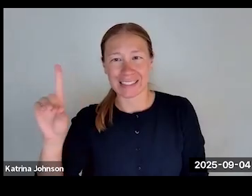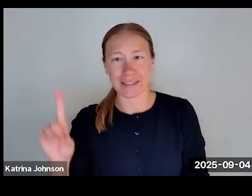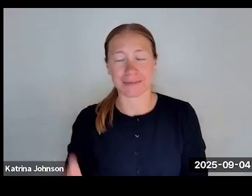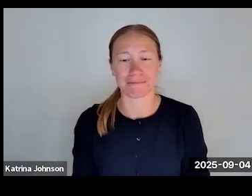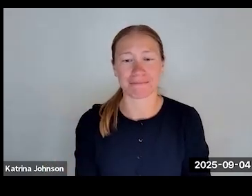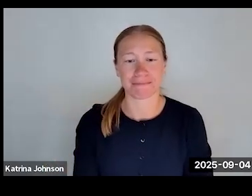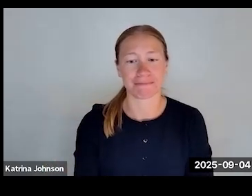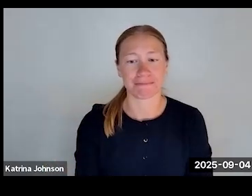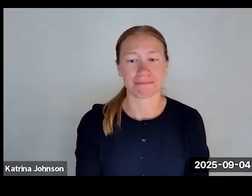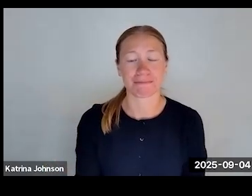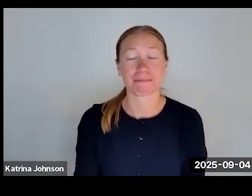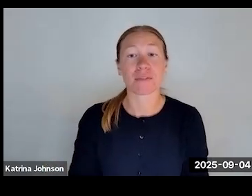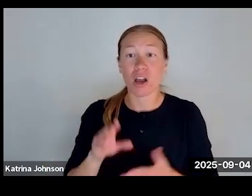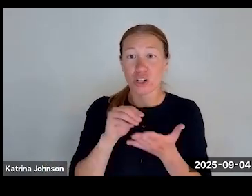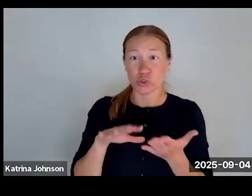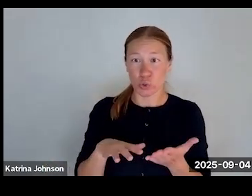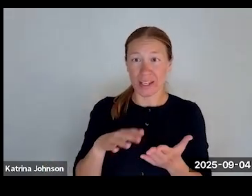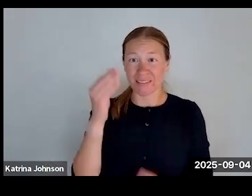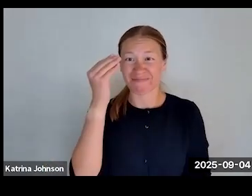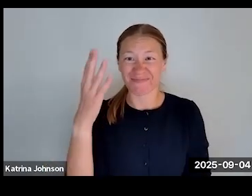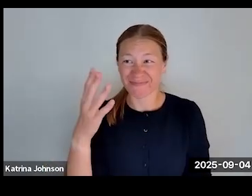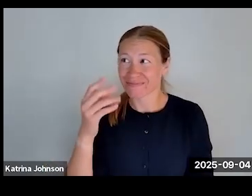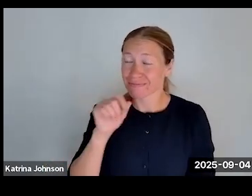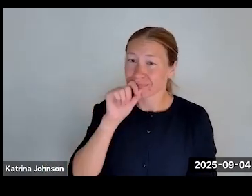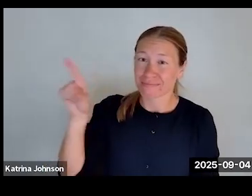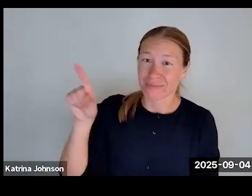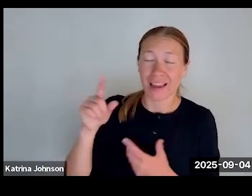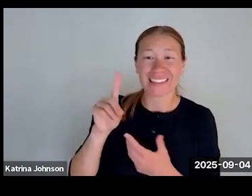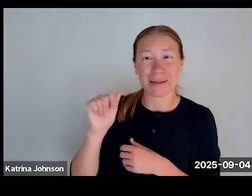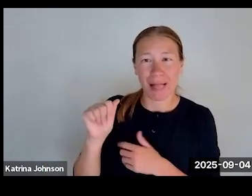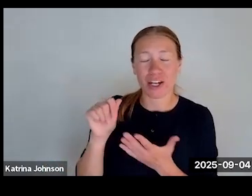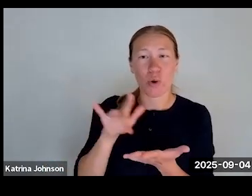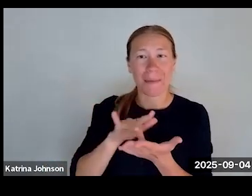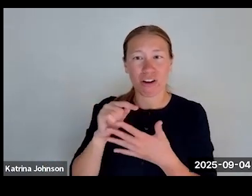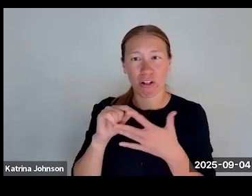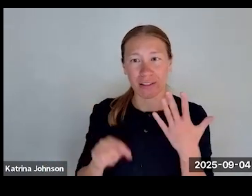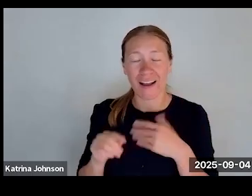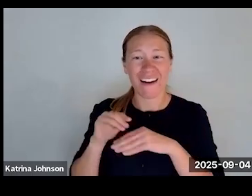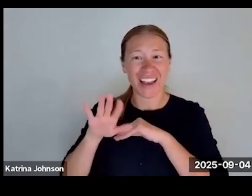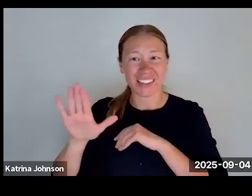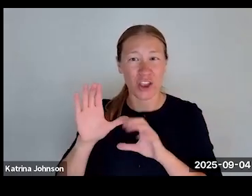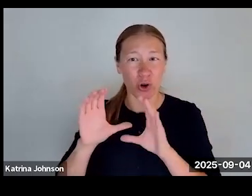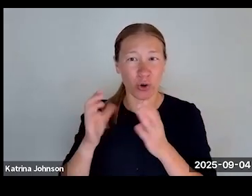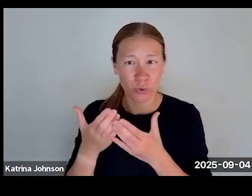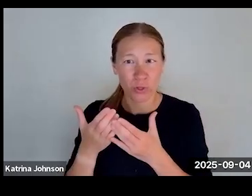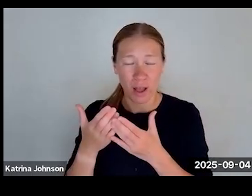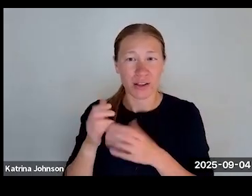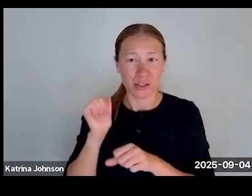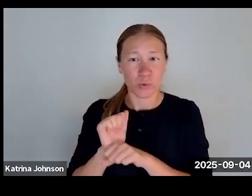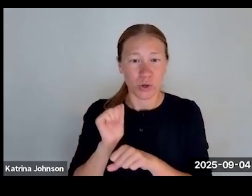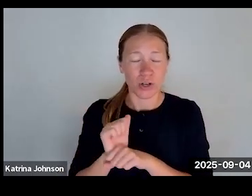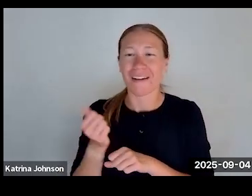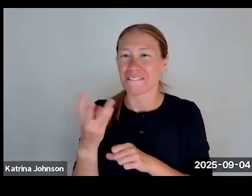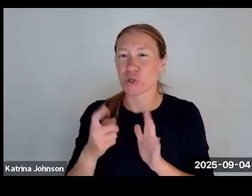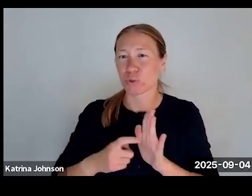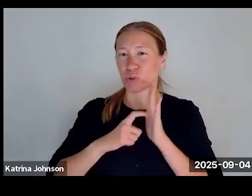When a student discloses a disability or medical condition that affects their coursework, there's a few key steps to